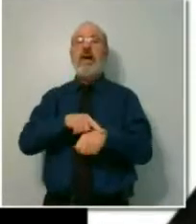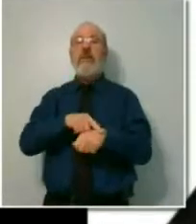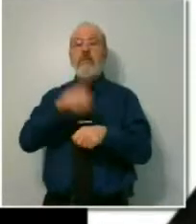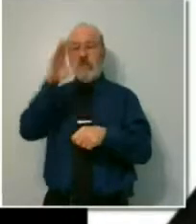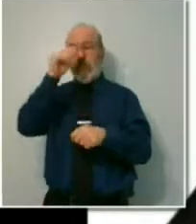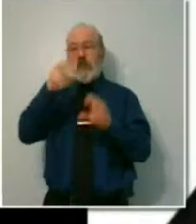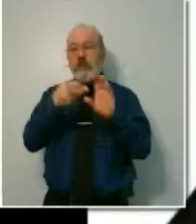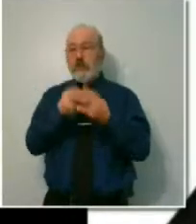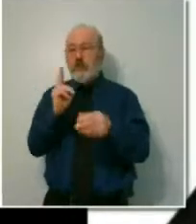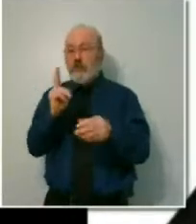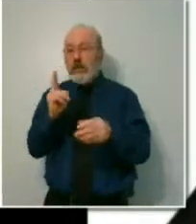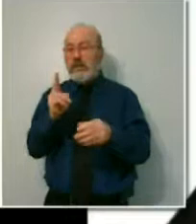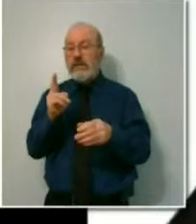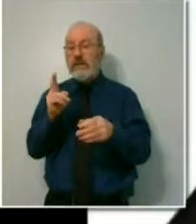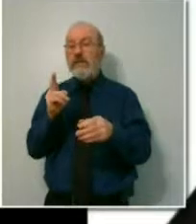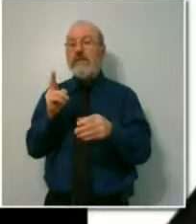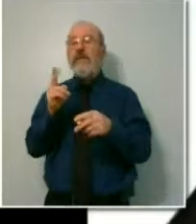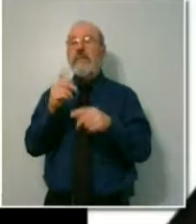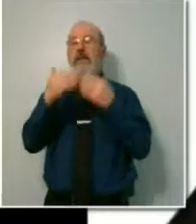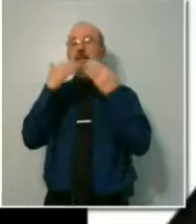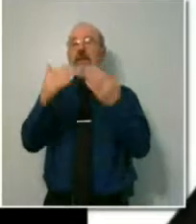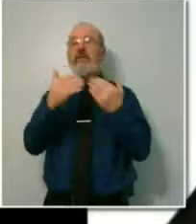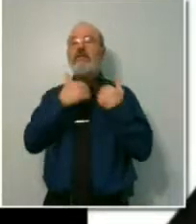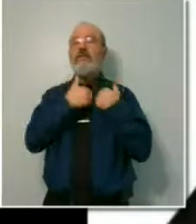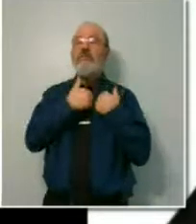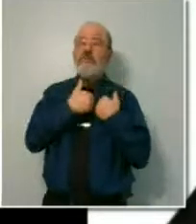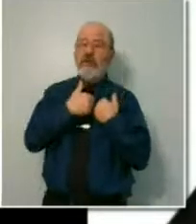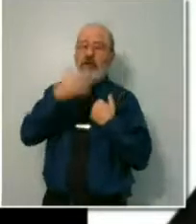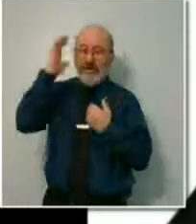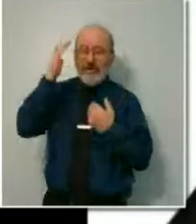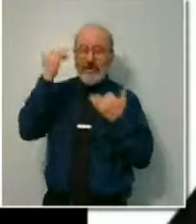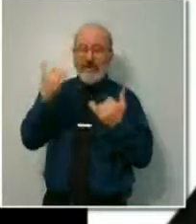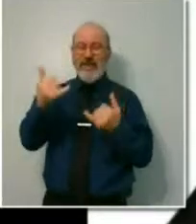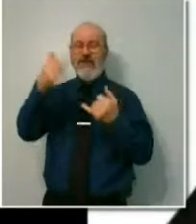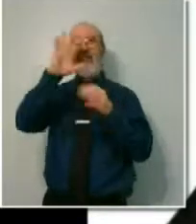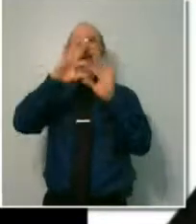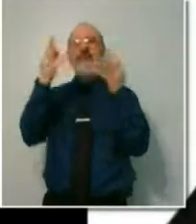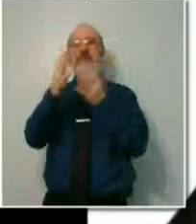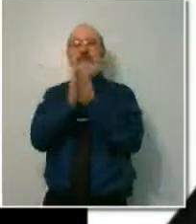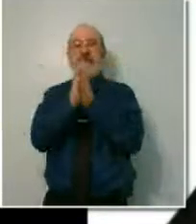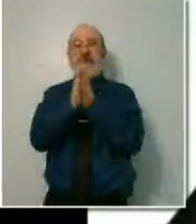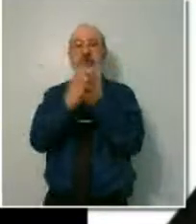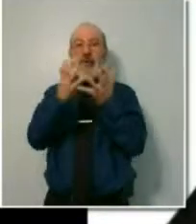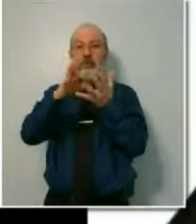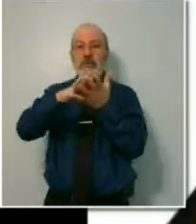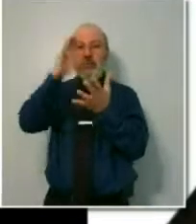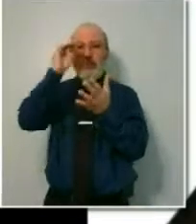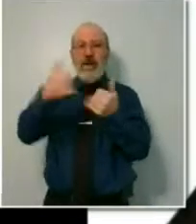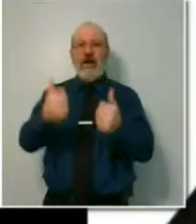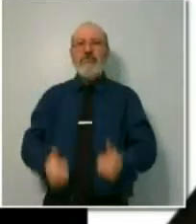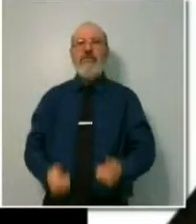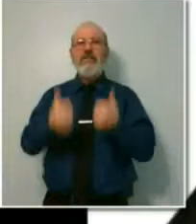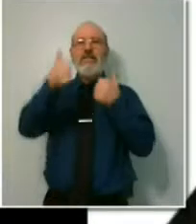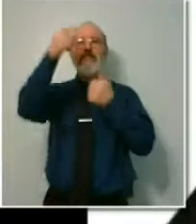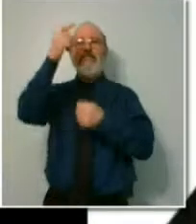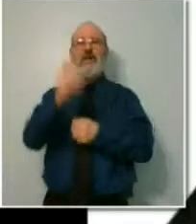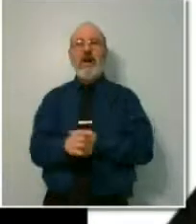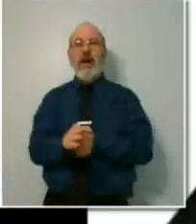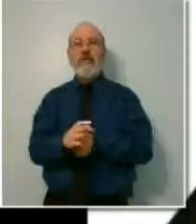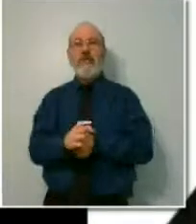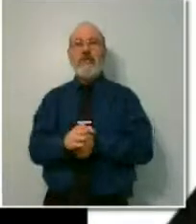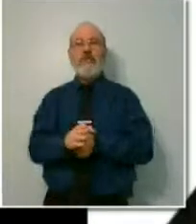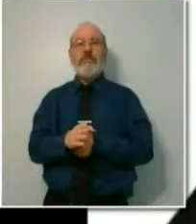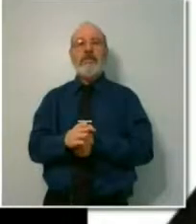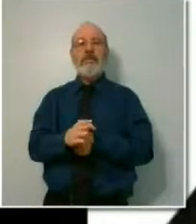community. But thanks to the burden of their cousin, they're now in God's family, eagerly wanting to learn how to live for Him. Leshem's prayer,